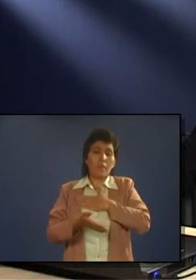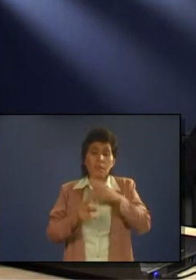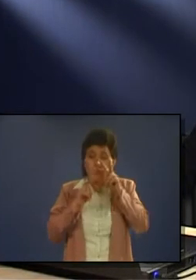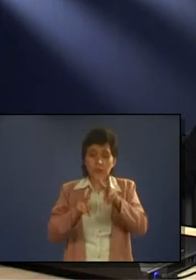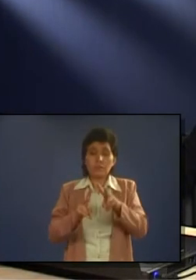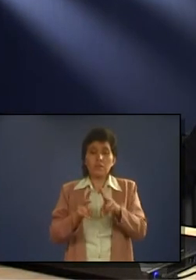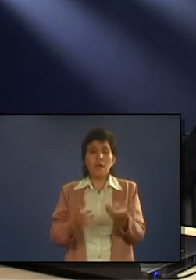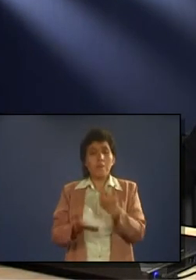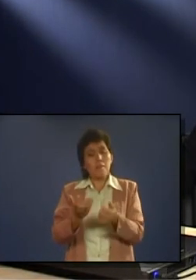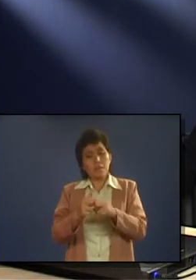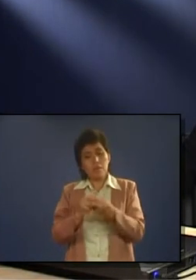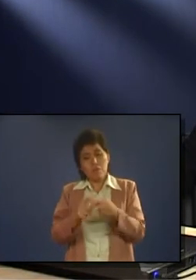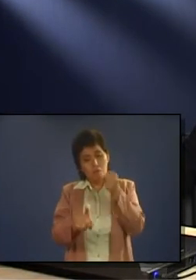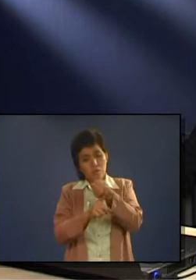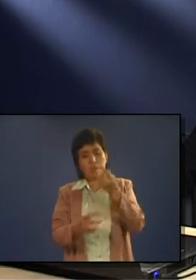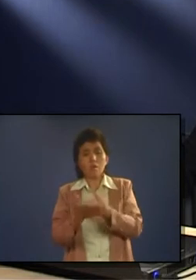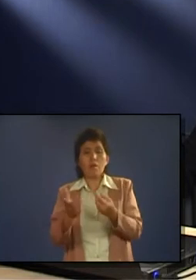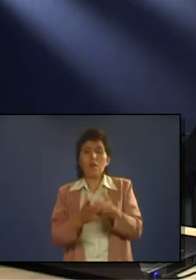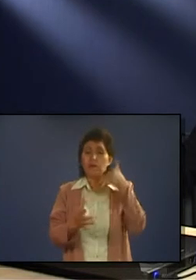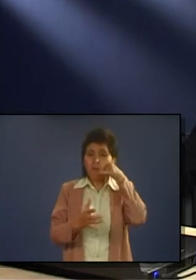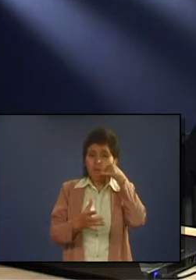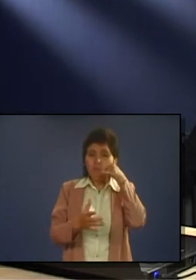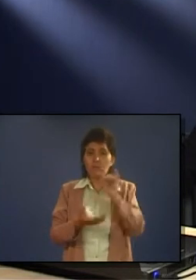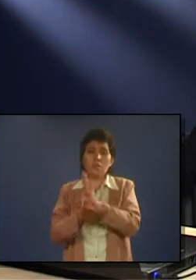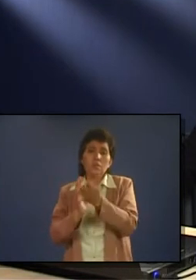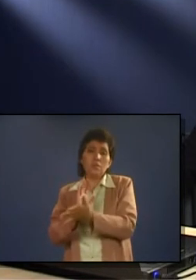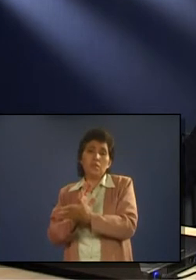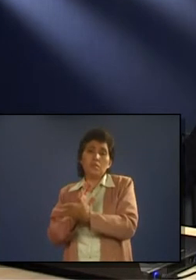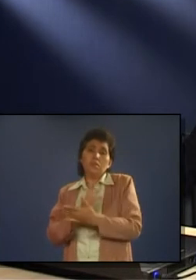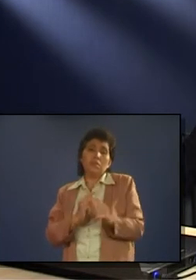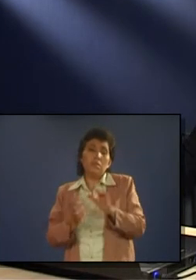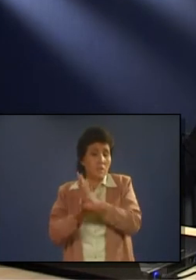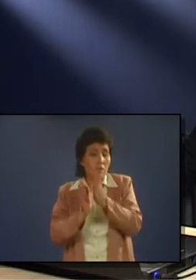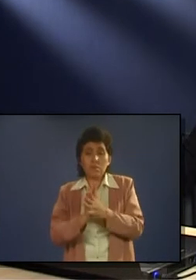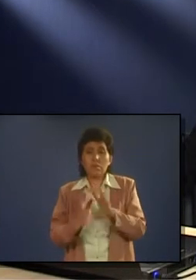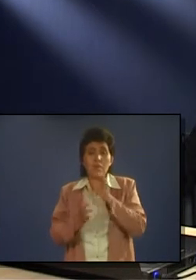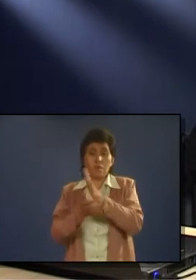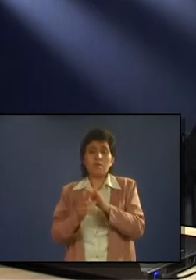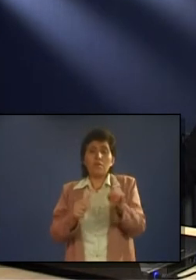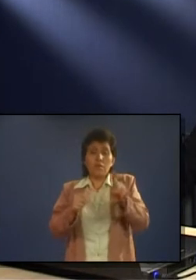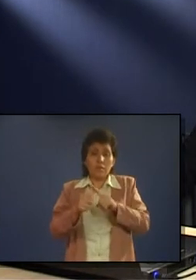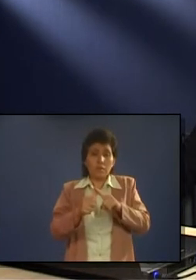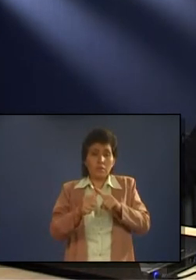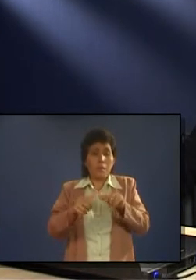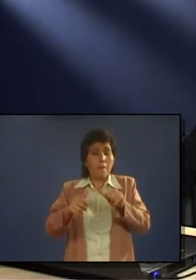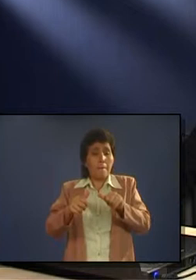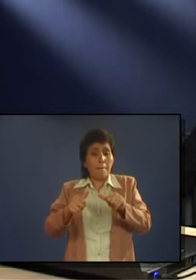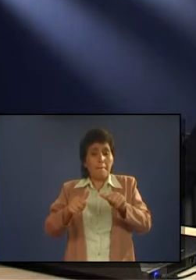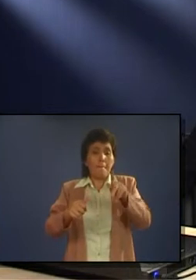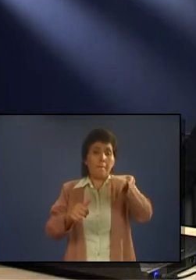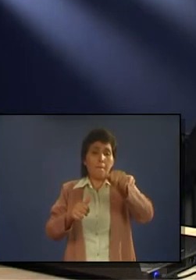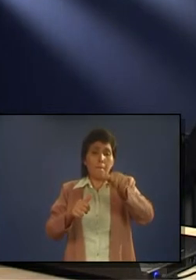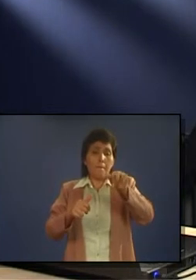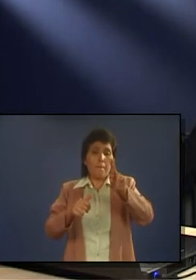be sorry. Okay, if people have called, you can also call, or if you're not sure, just be the first one to take a proactive